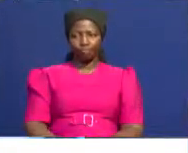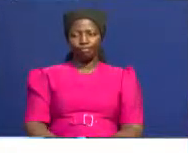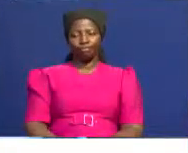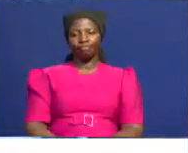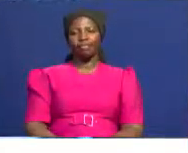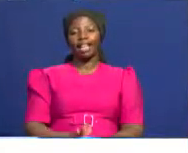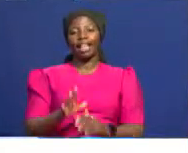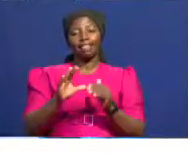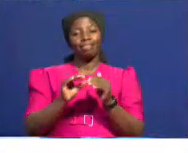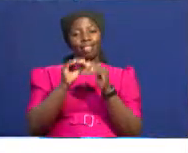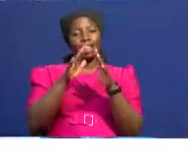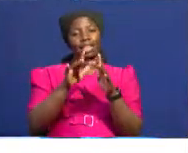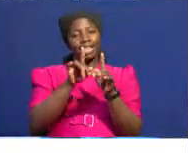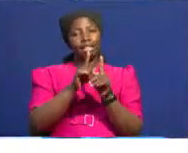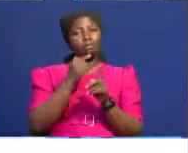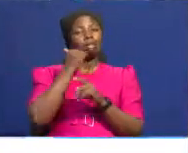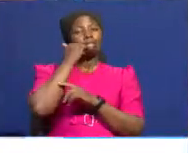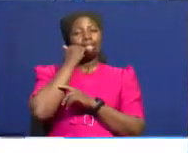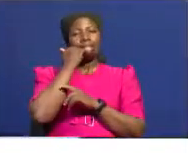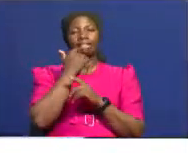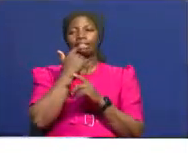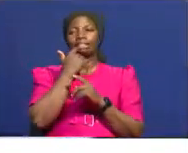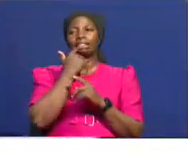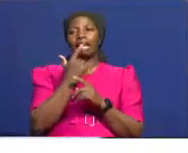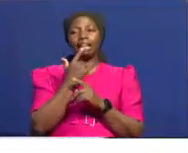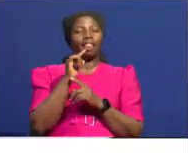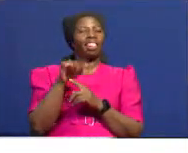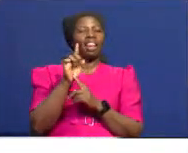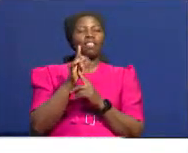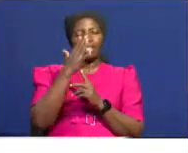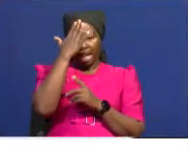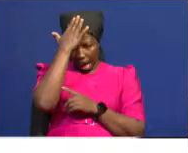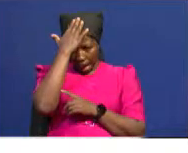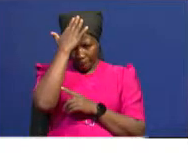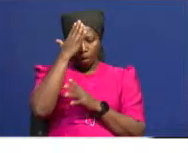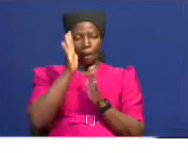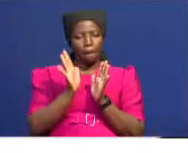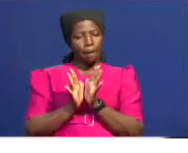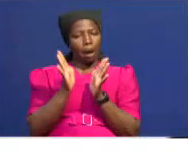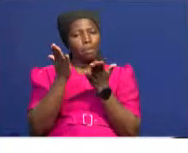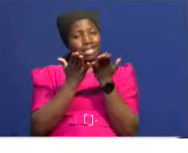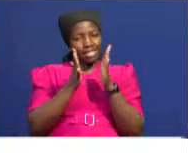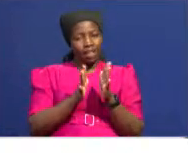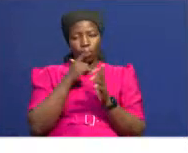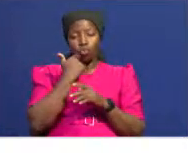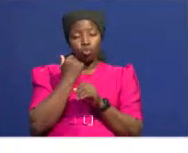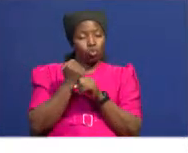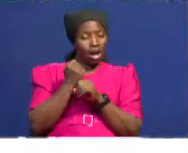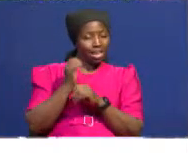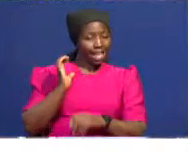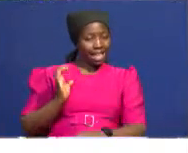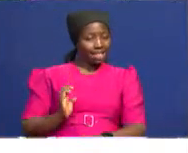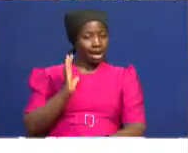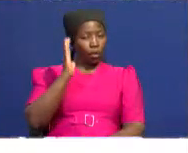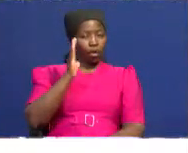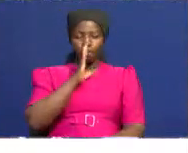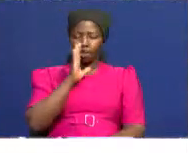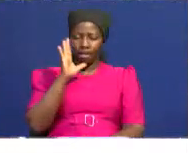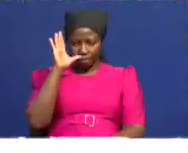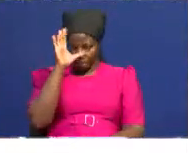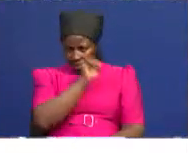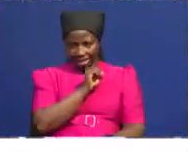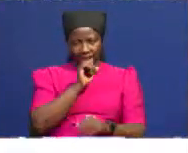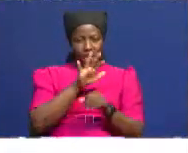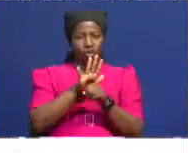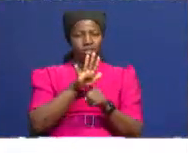The leaders further eulogized the fallen general as a humble public servant whose work ethic will be greatly missed. Perhaps in his line